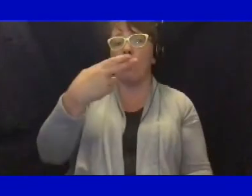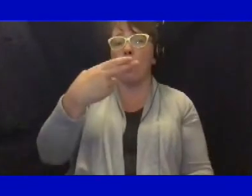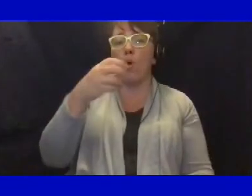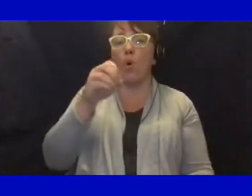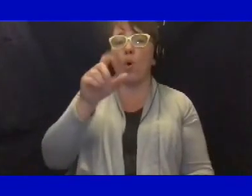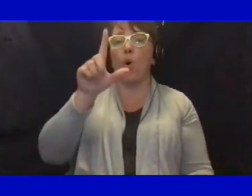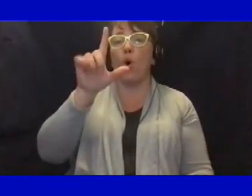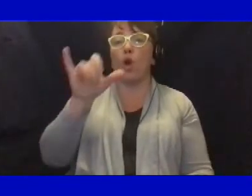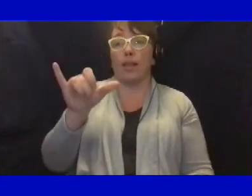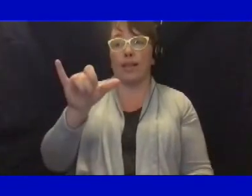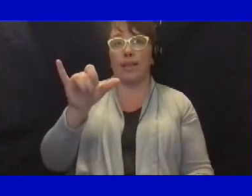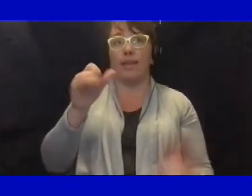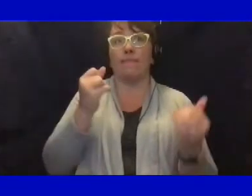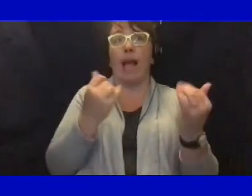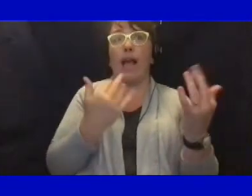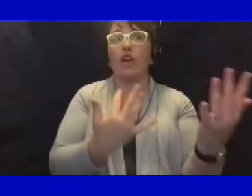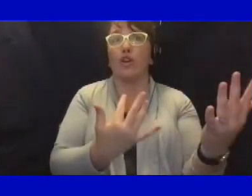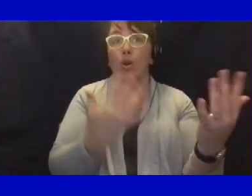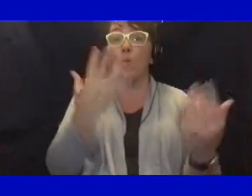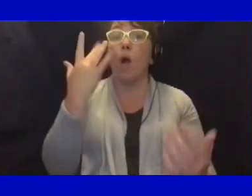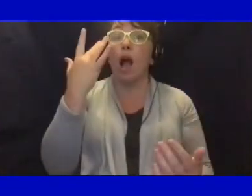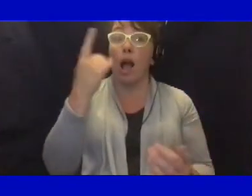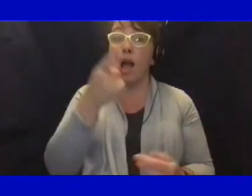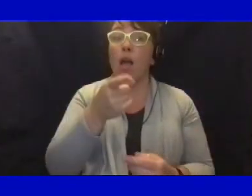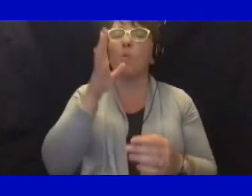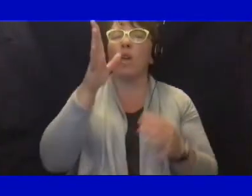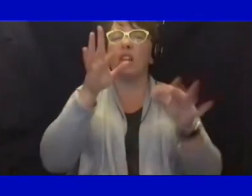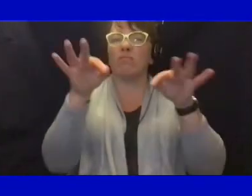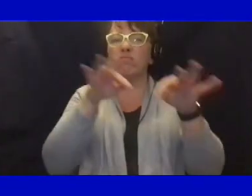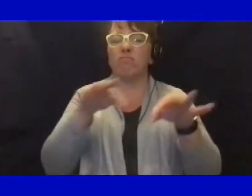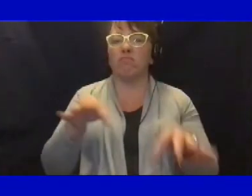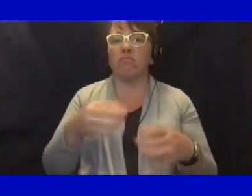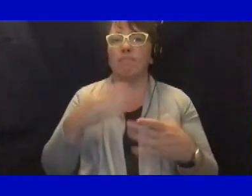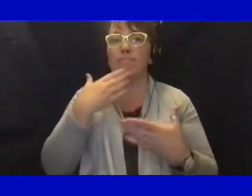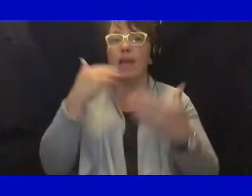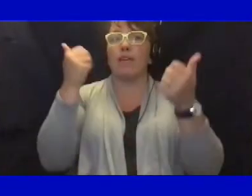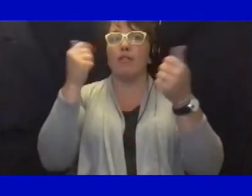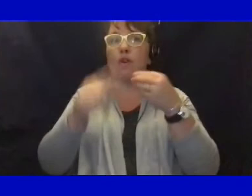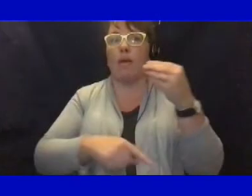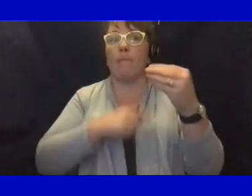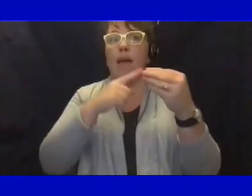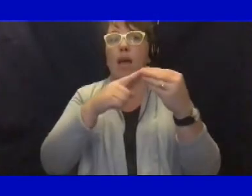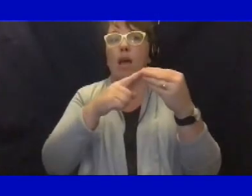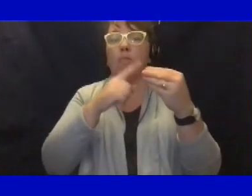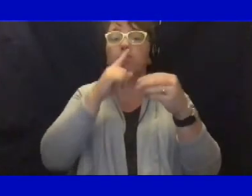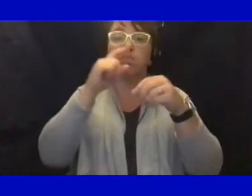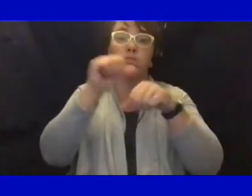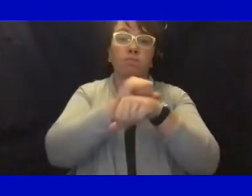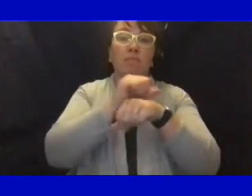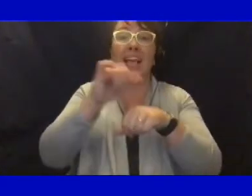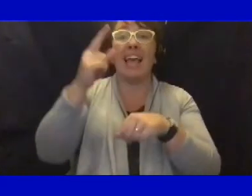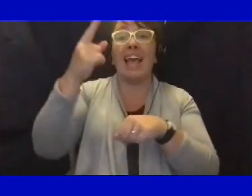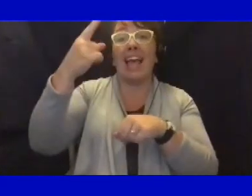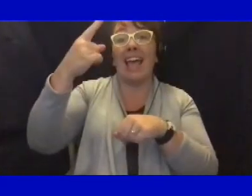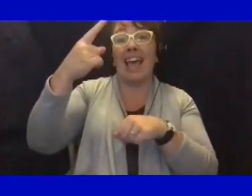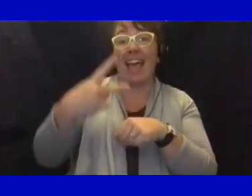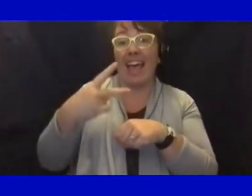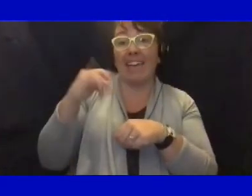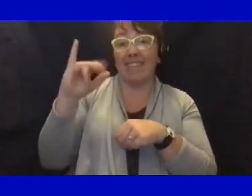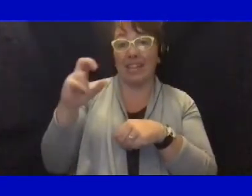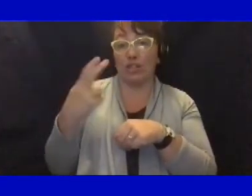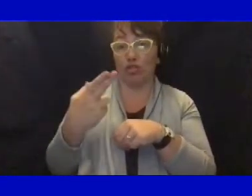real quick because this is a video that'll show what a half an inch in an hour rainstorm looks